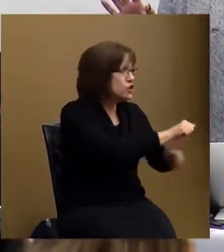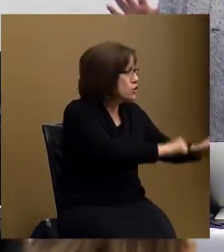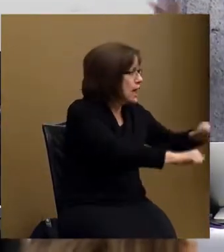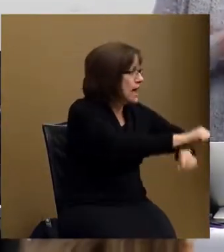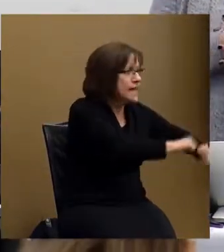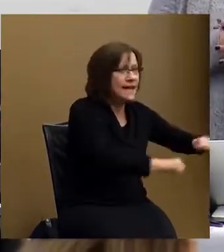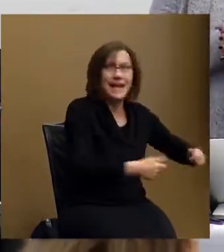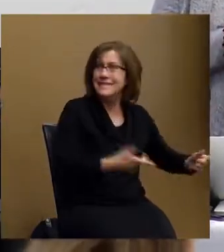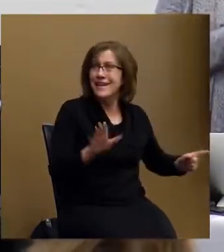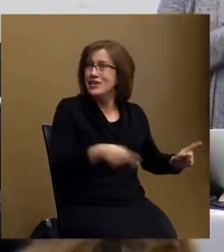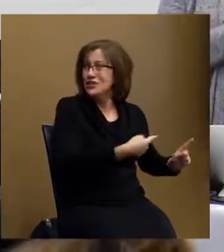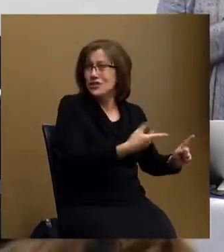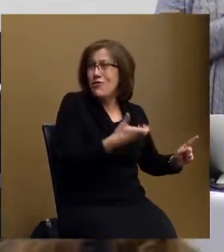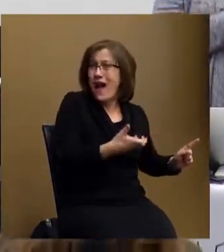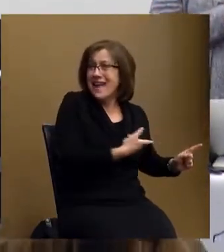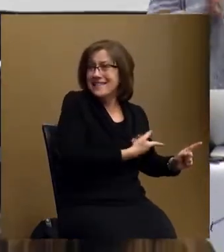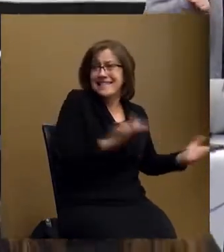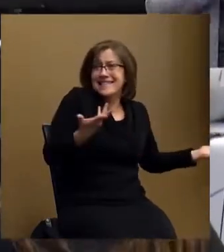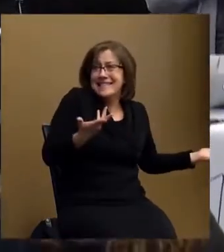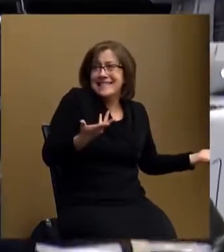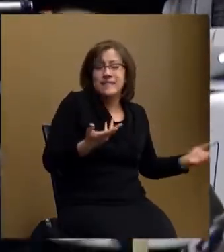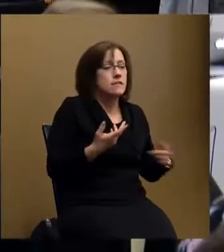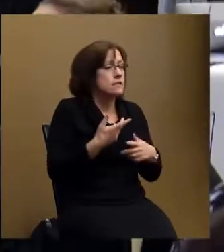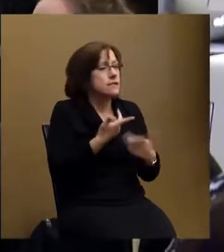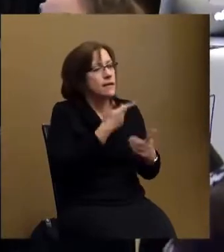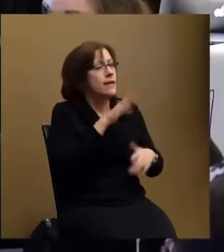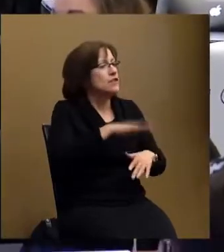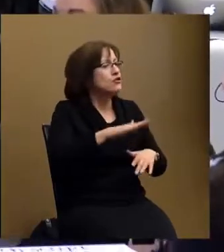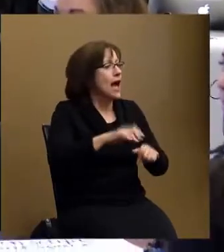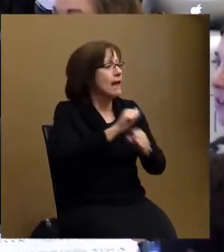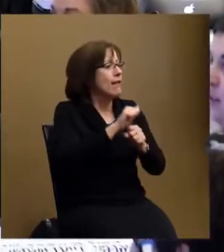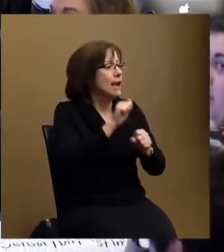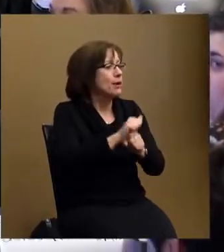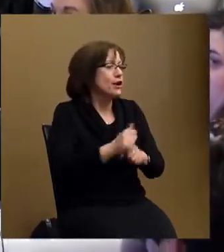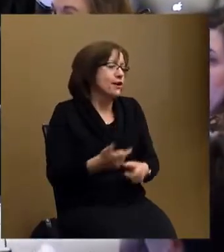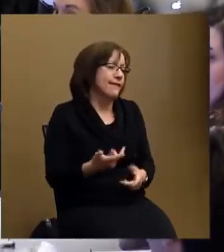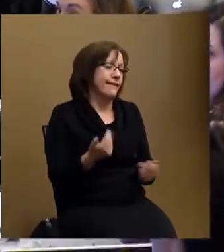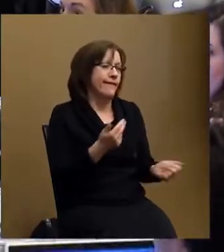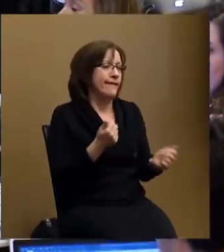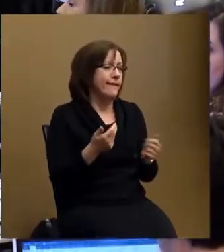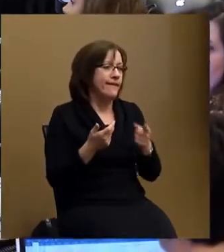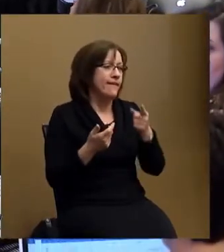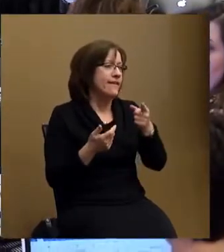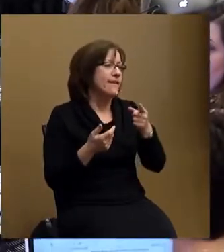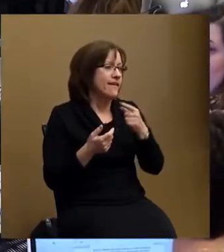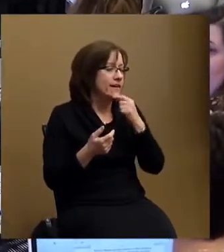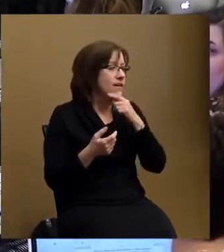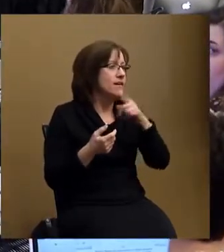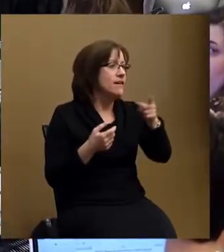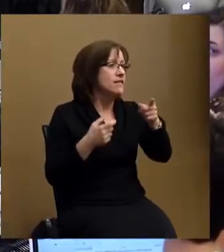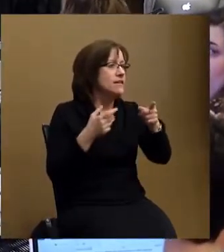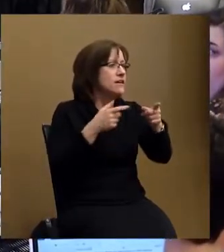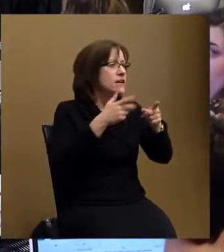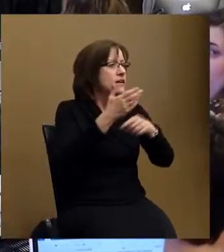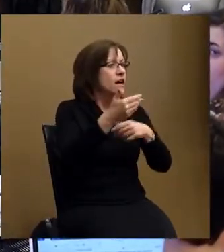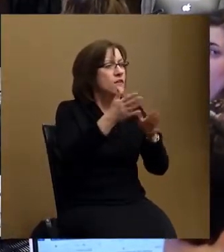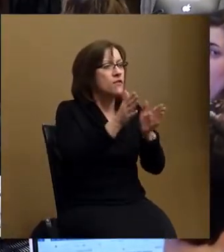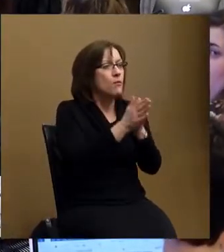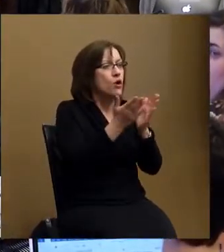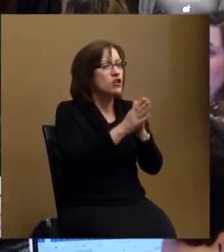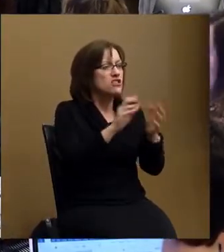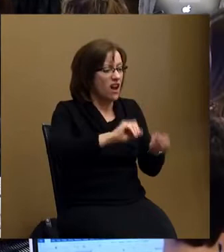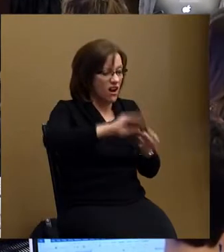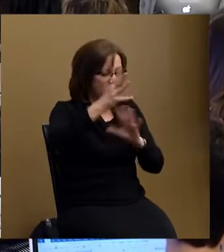It's child labor. Is she an organizer too? Like books, if they're out of order, does she like to sort